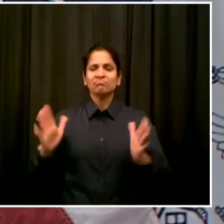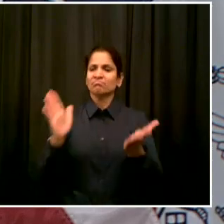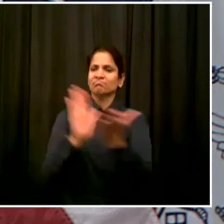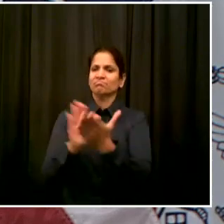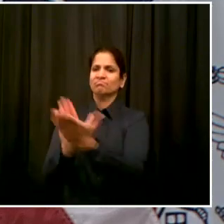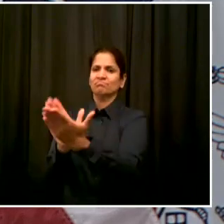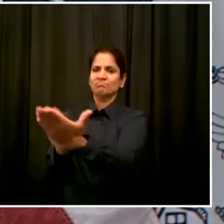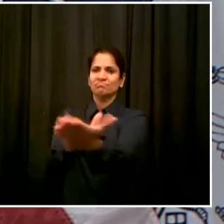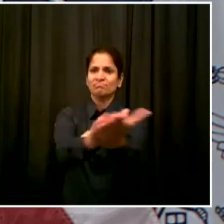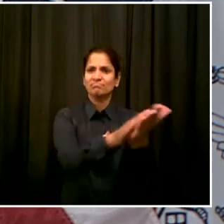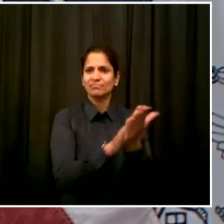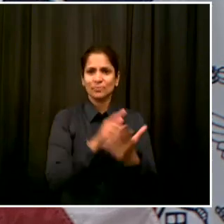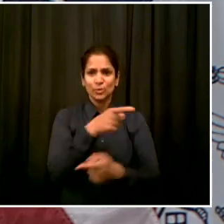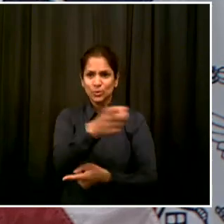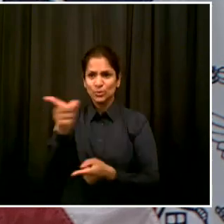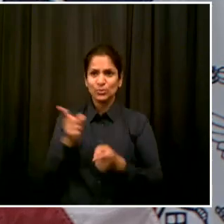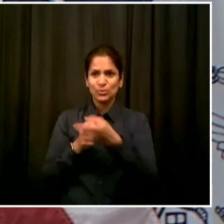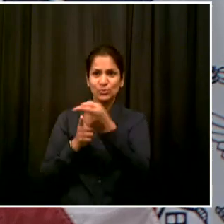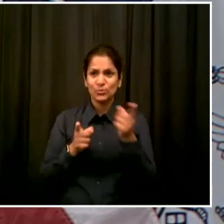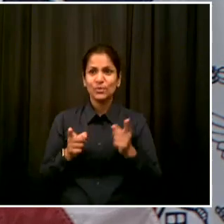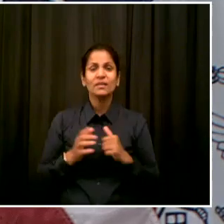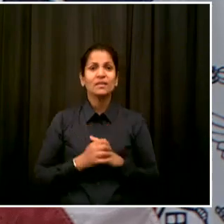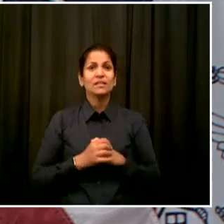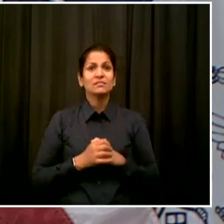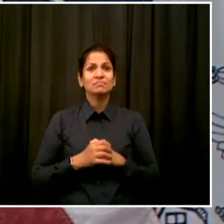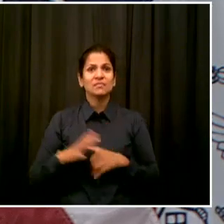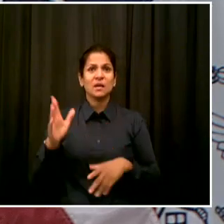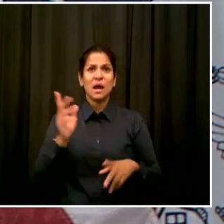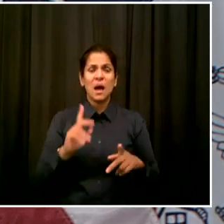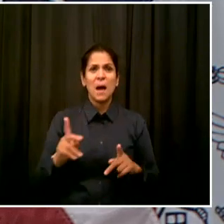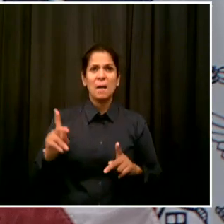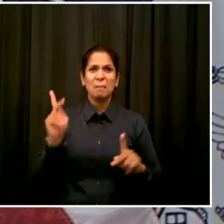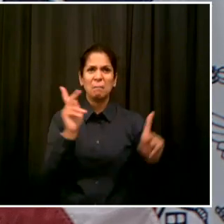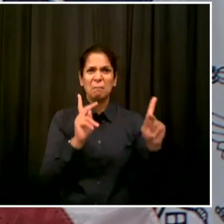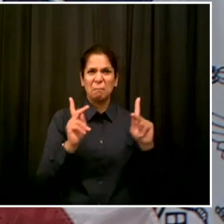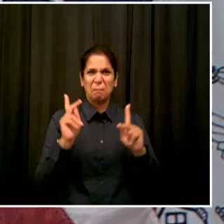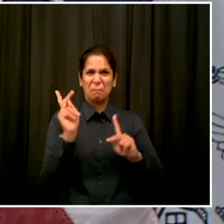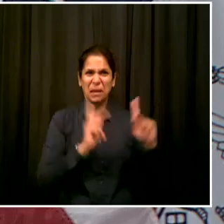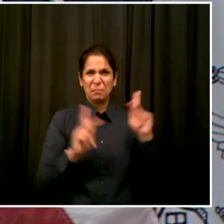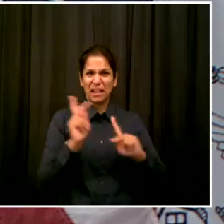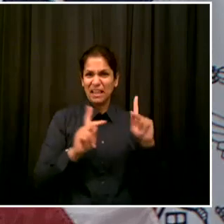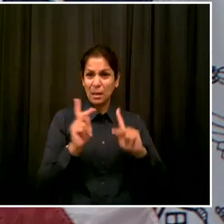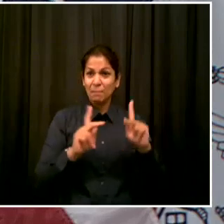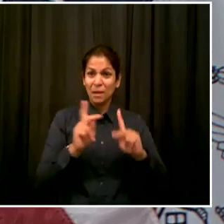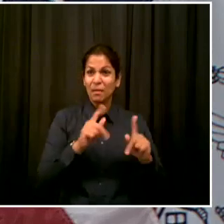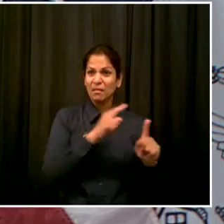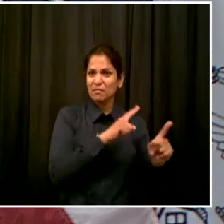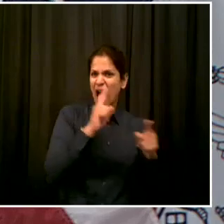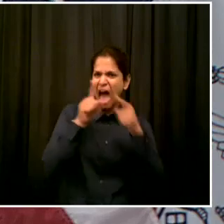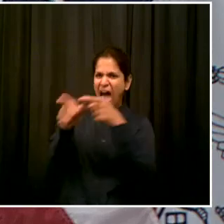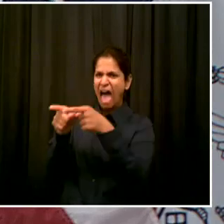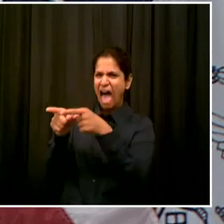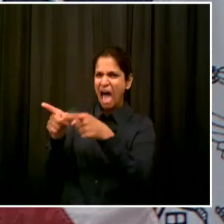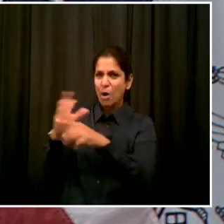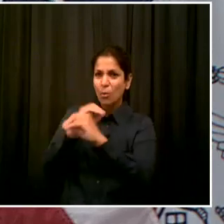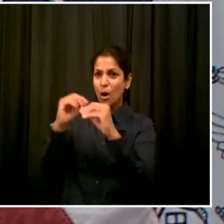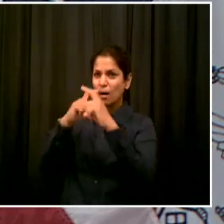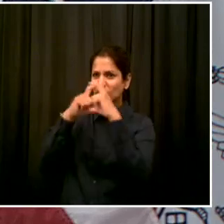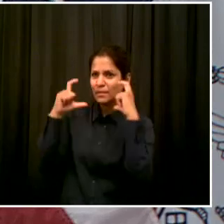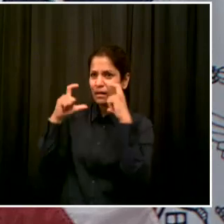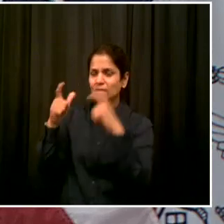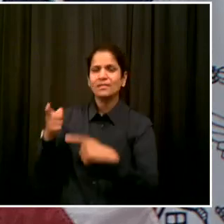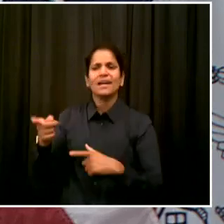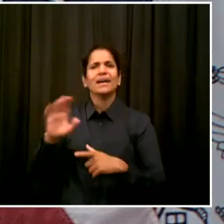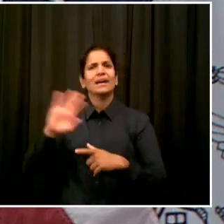face covering? How about when our colleague from the media, Andrew Siff, called in from the 7 train and said he counted the number of people in the subway car and 22